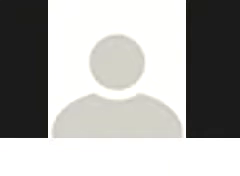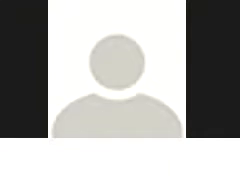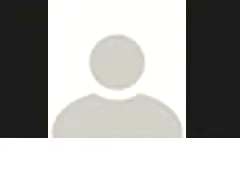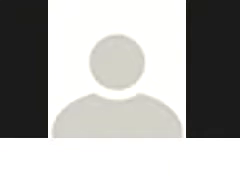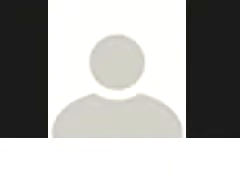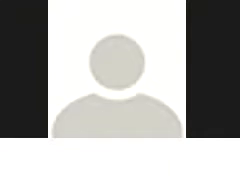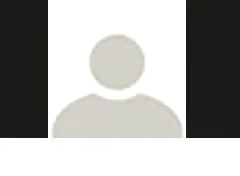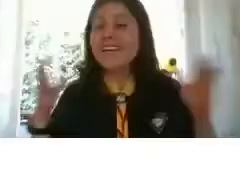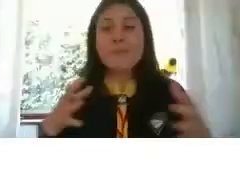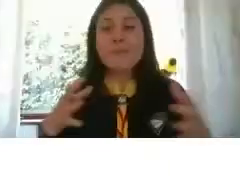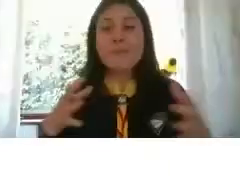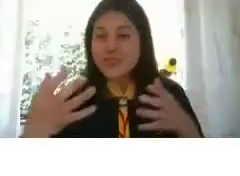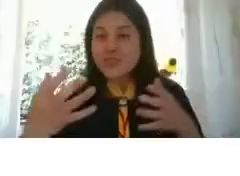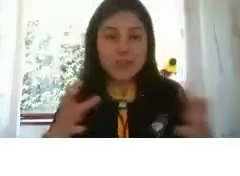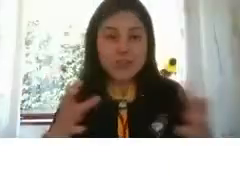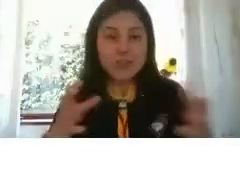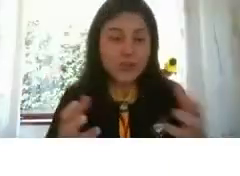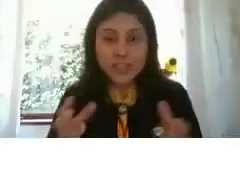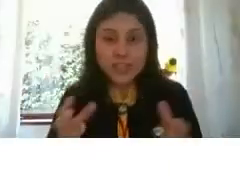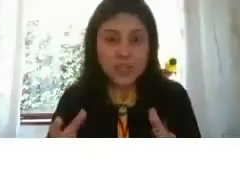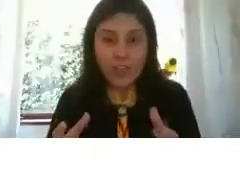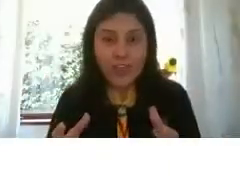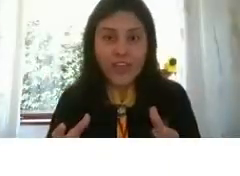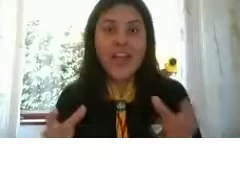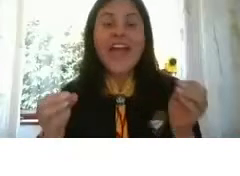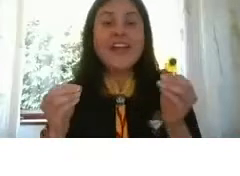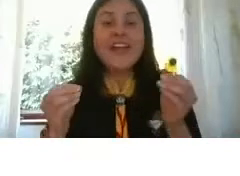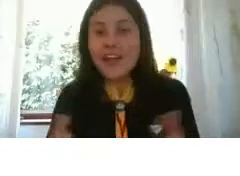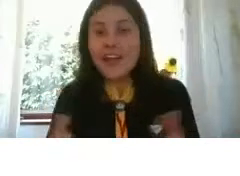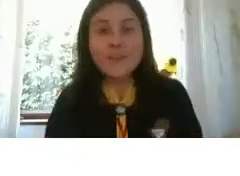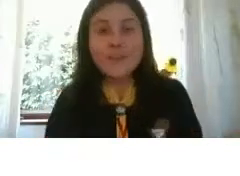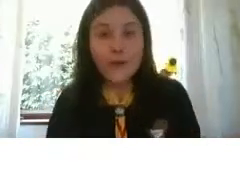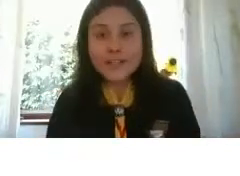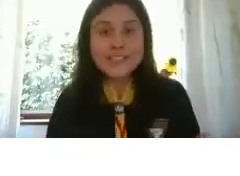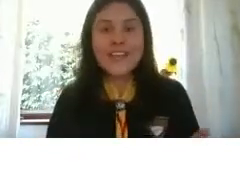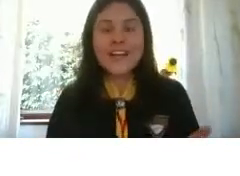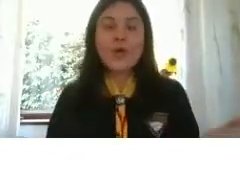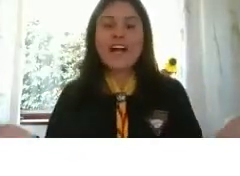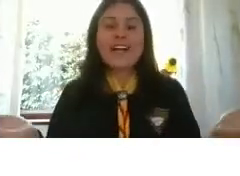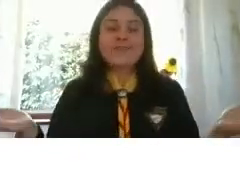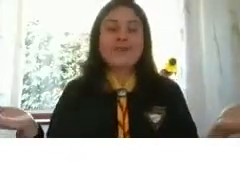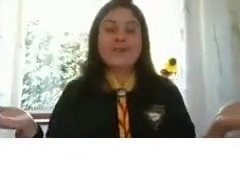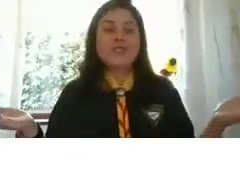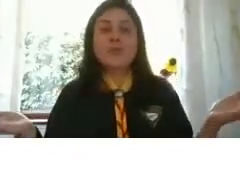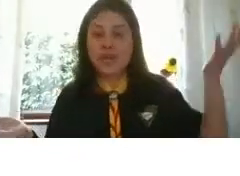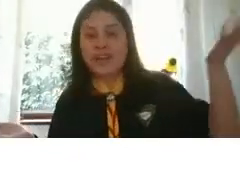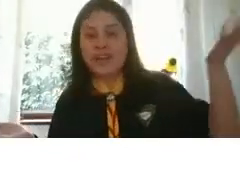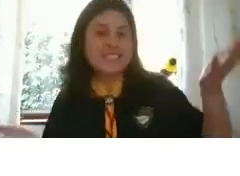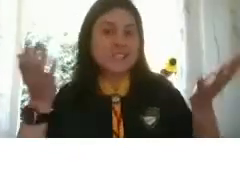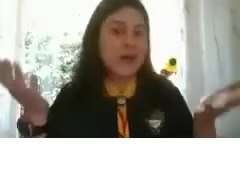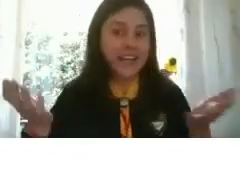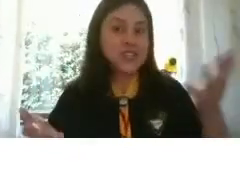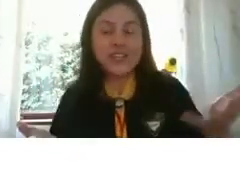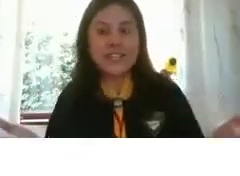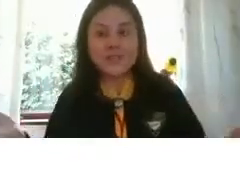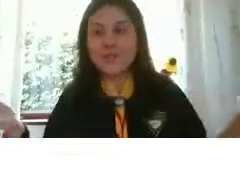a word, they still manage to communicate with each other in very few hours, while when we speak Japanese and Spanish